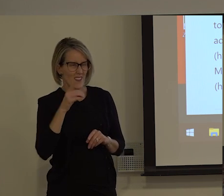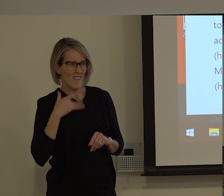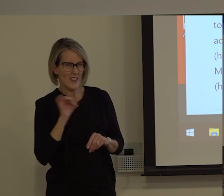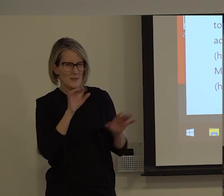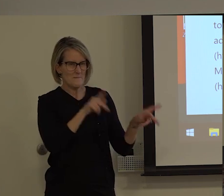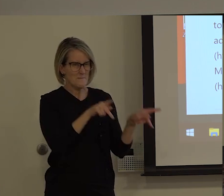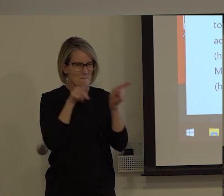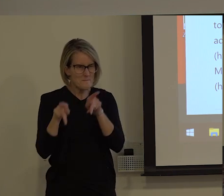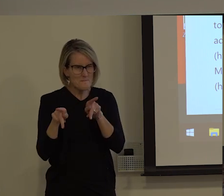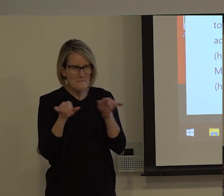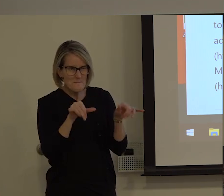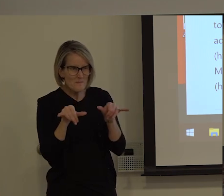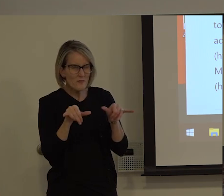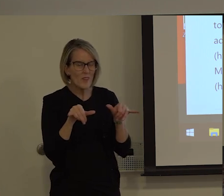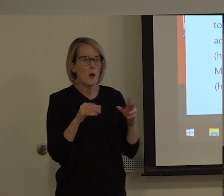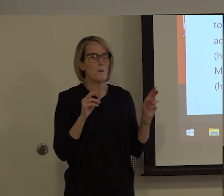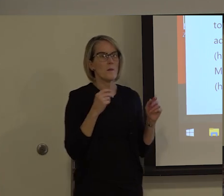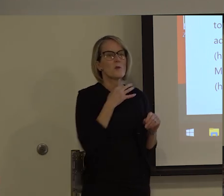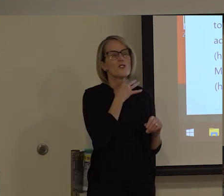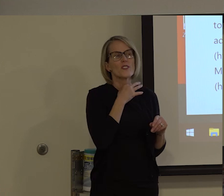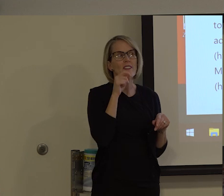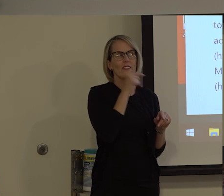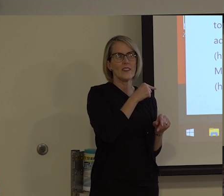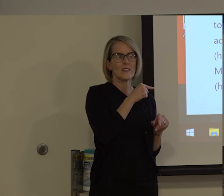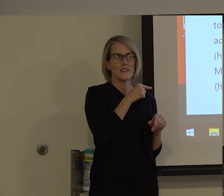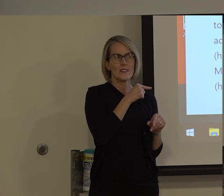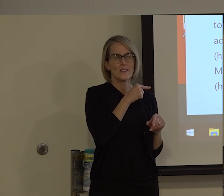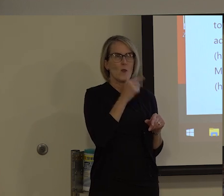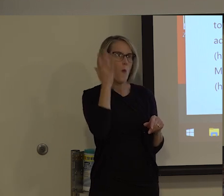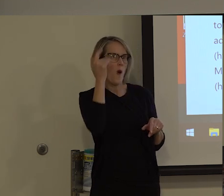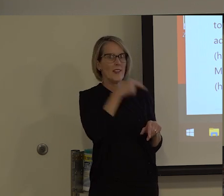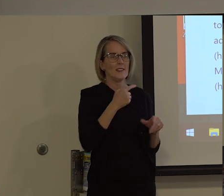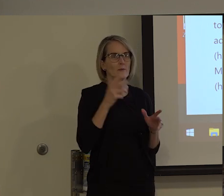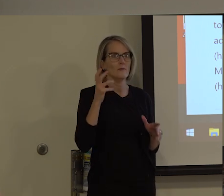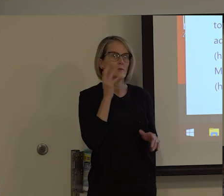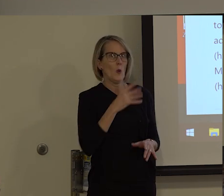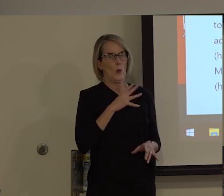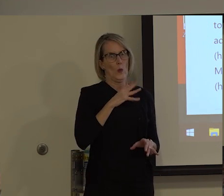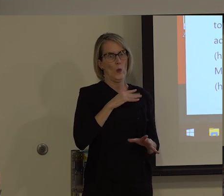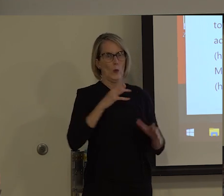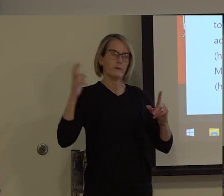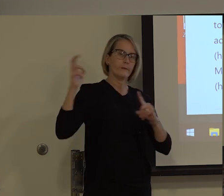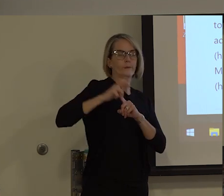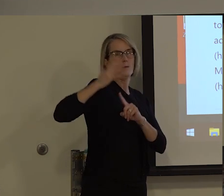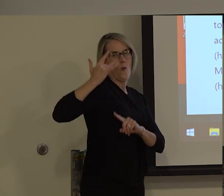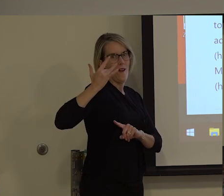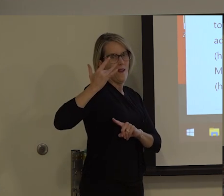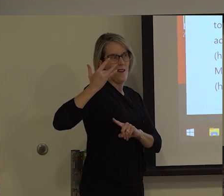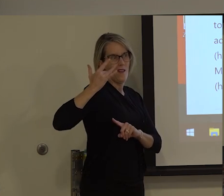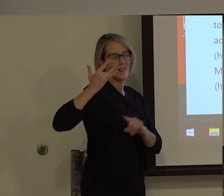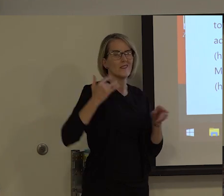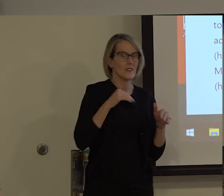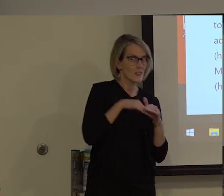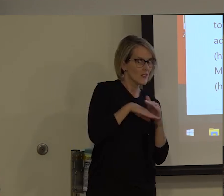real bang for our buck is in ThingLink? Why is this the new greatest tool? I think it combines a lot